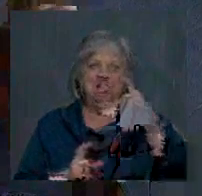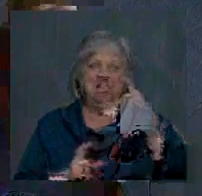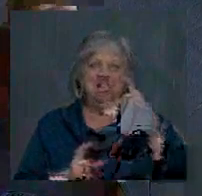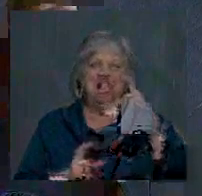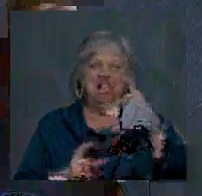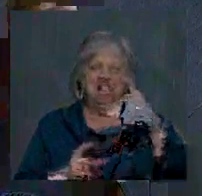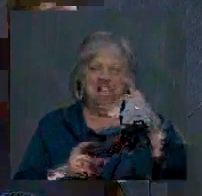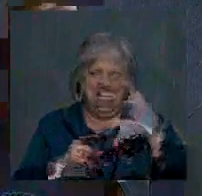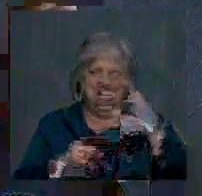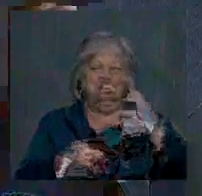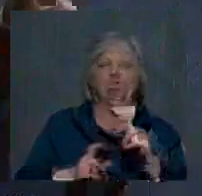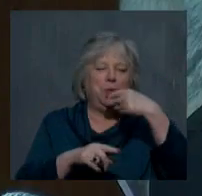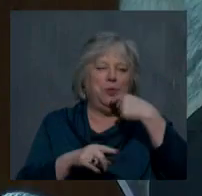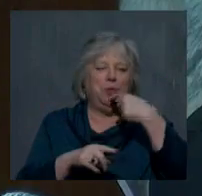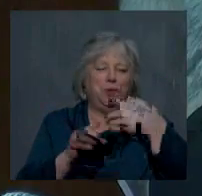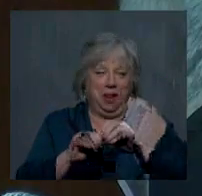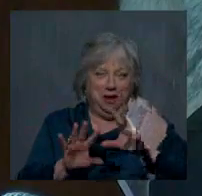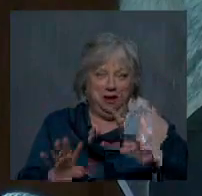being advised, people